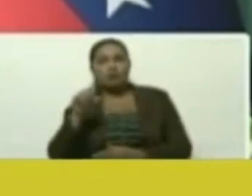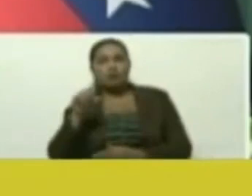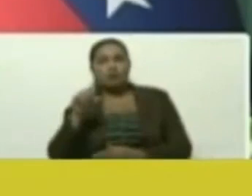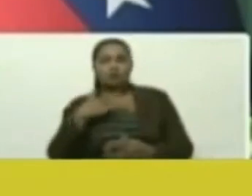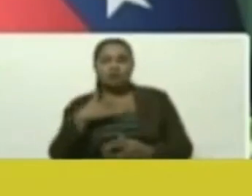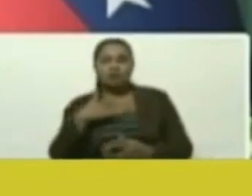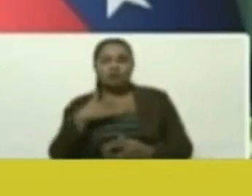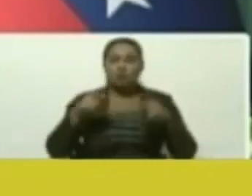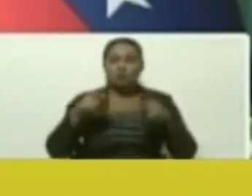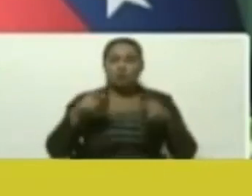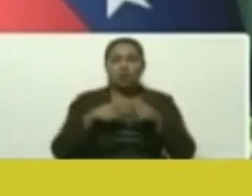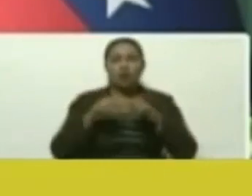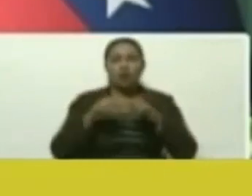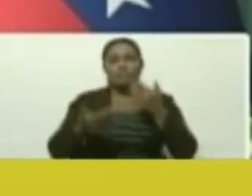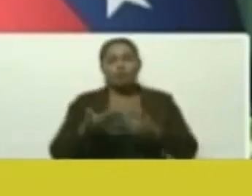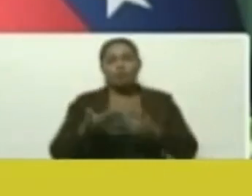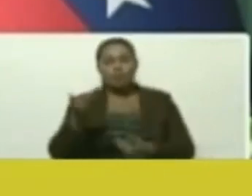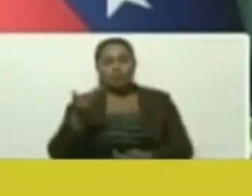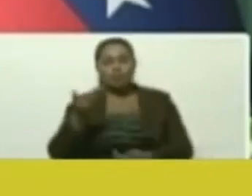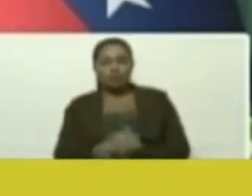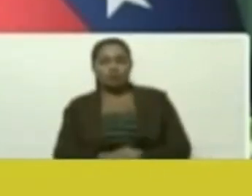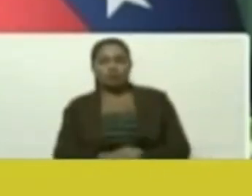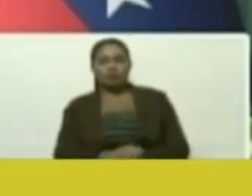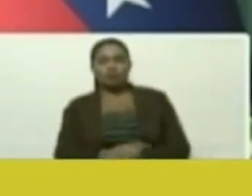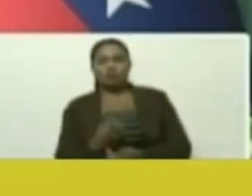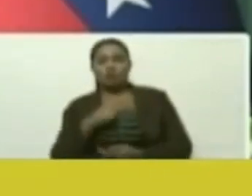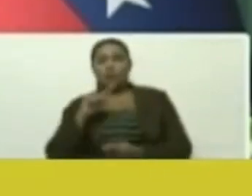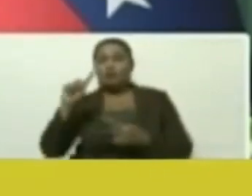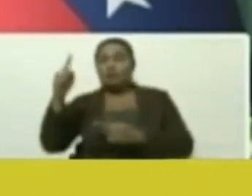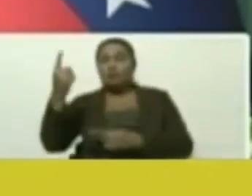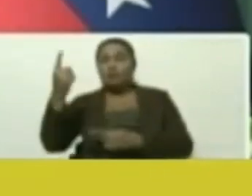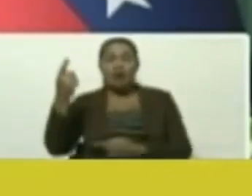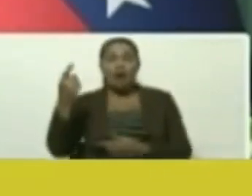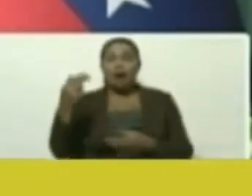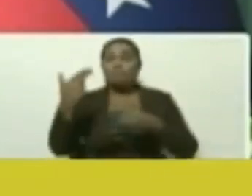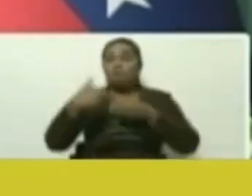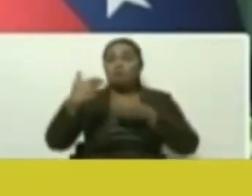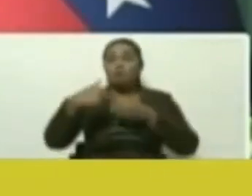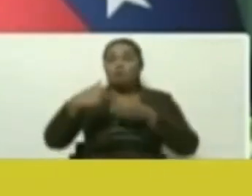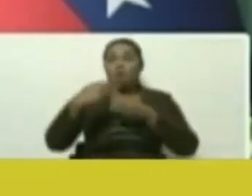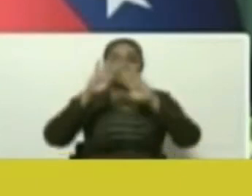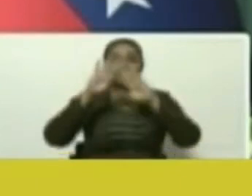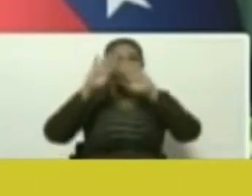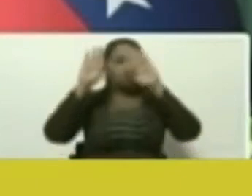Although we are a small country, we have very important elements.